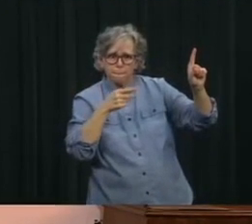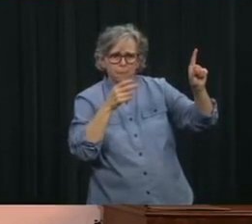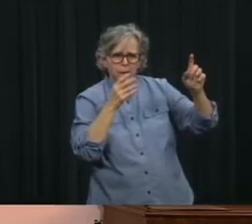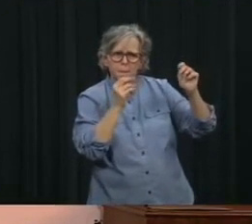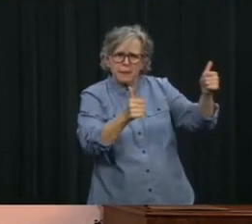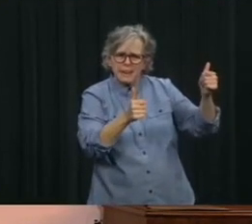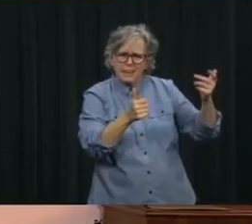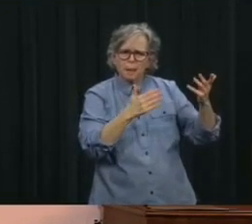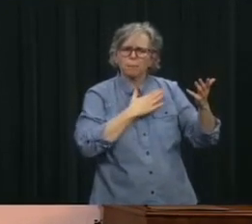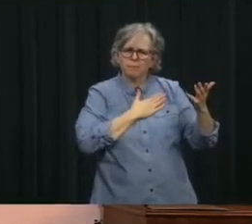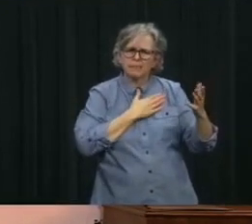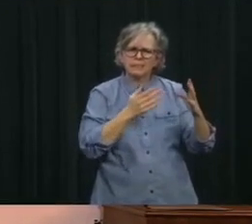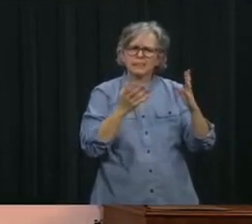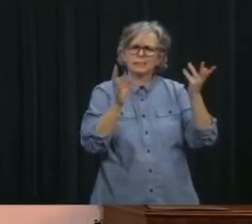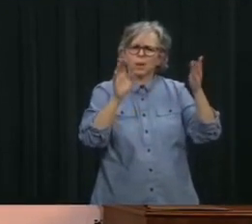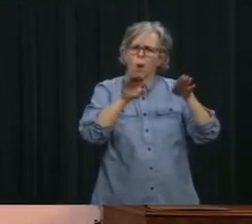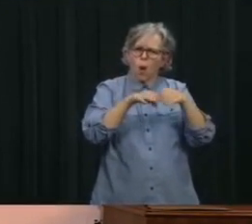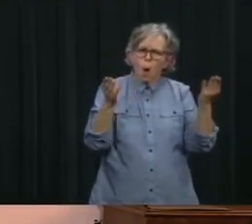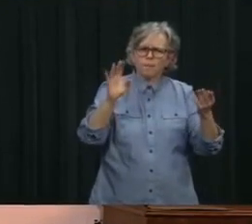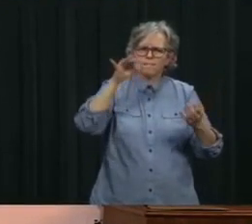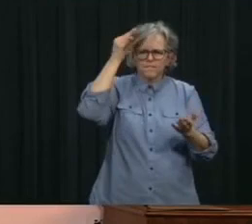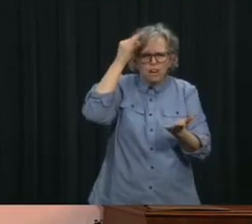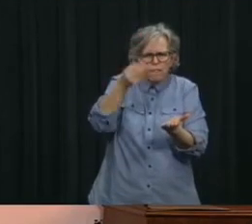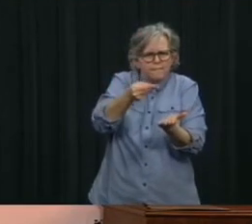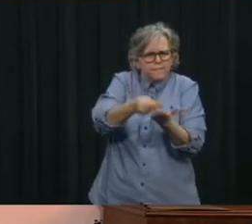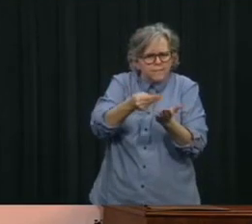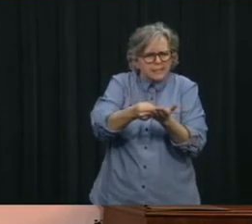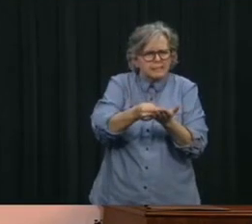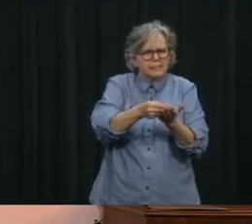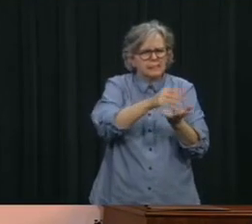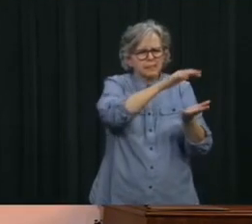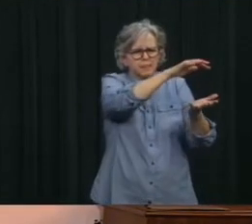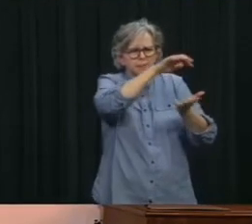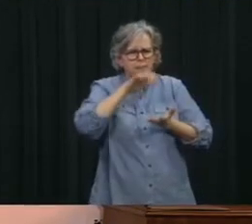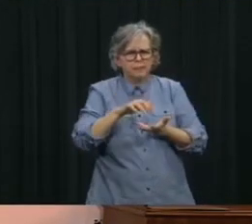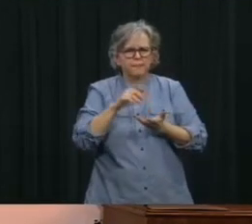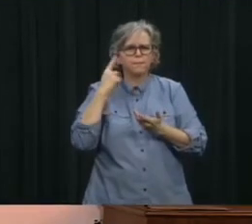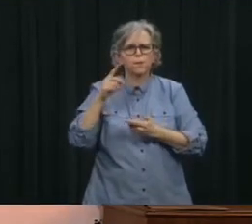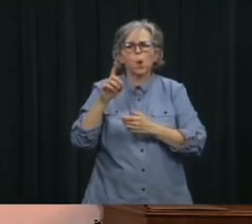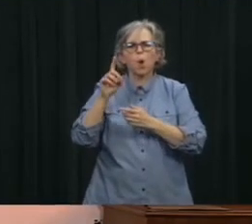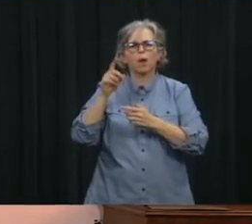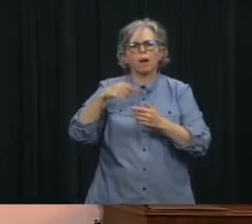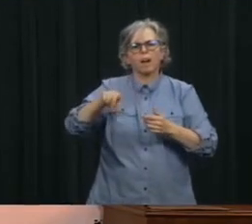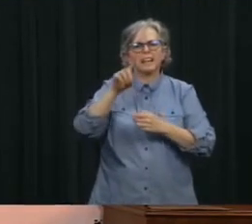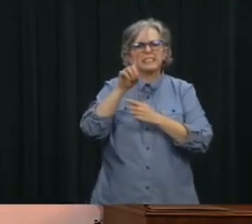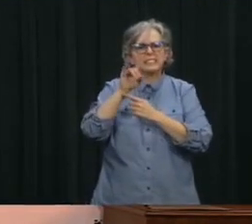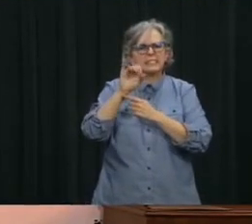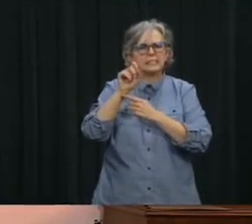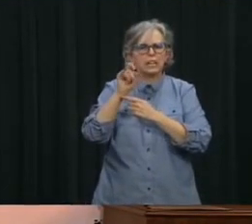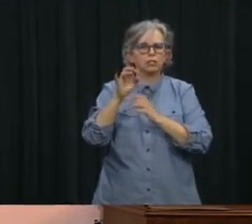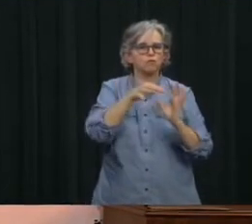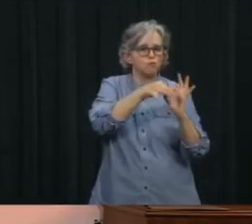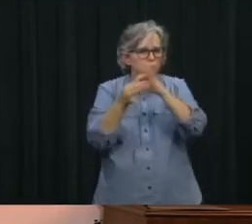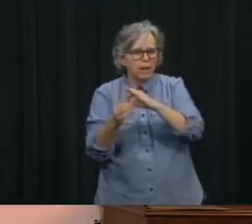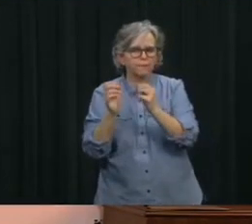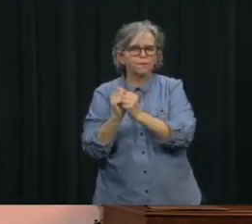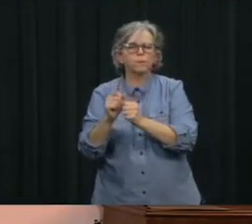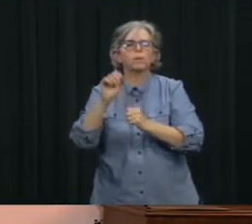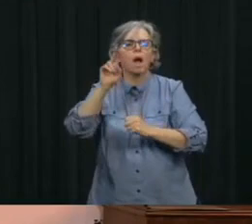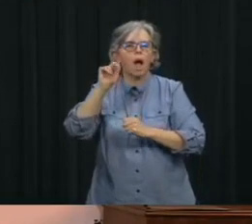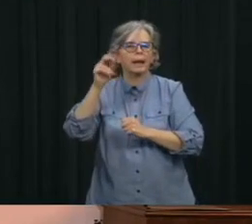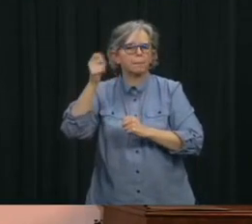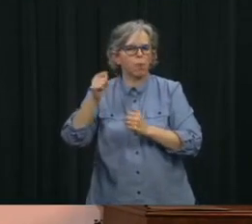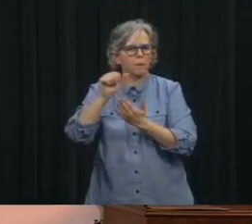federal funding in the disaster unemployment account, declaring that would declare a major disaster and make